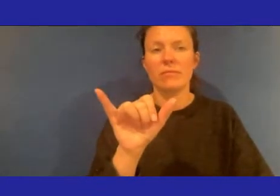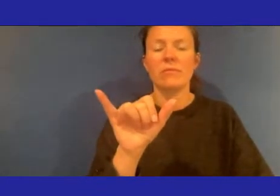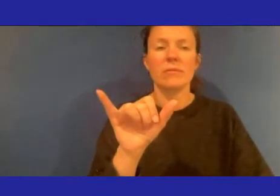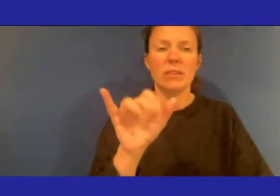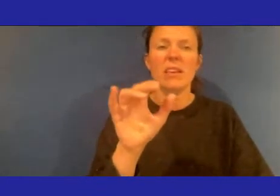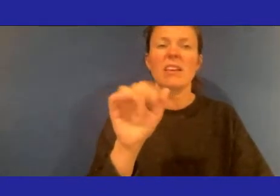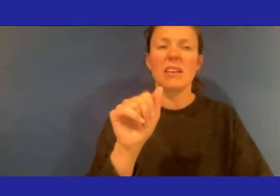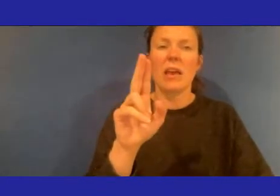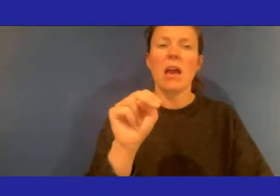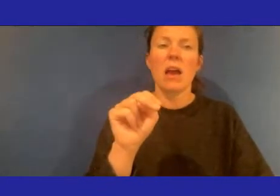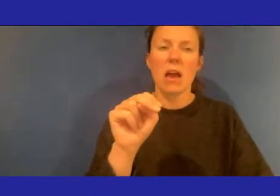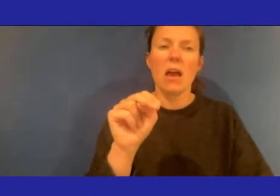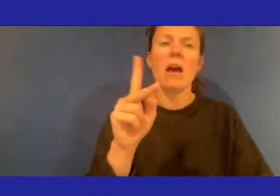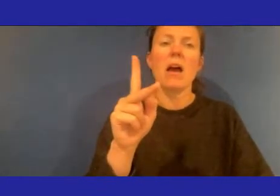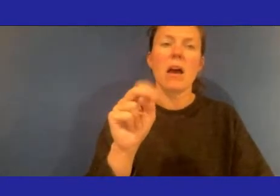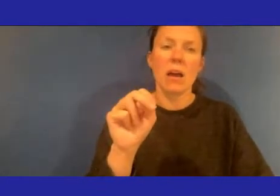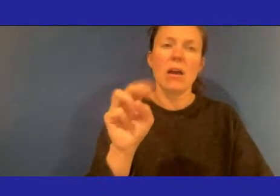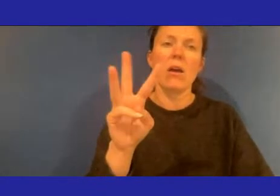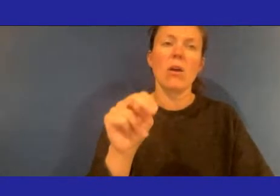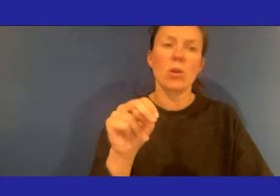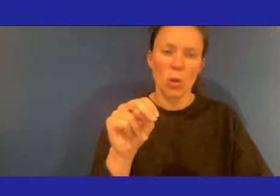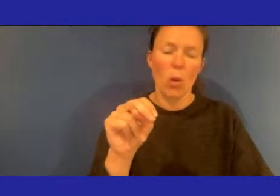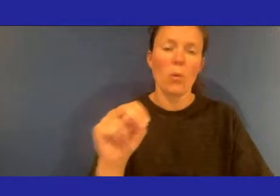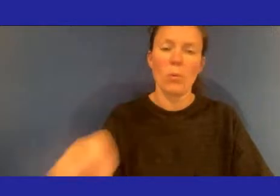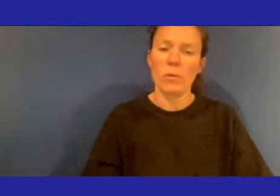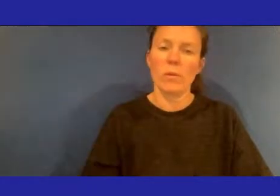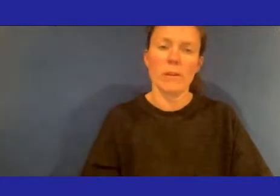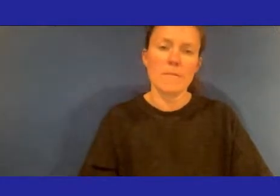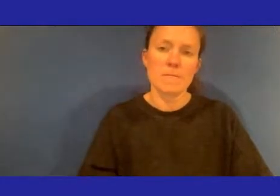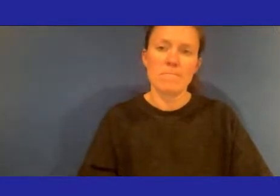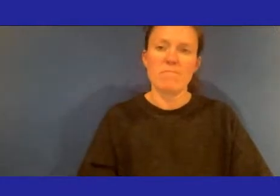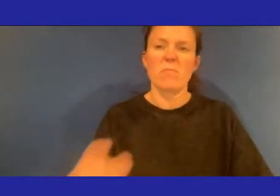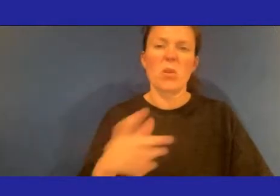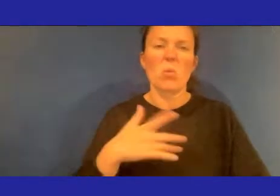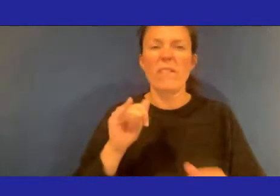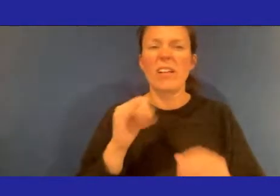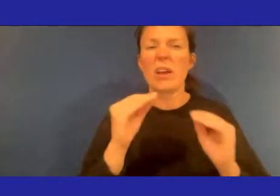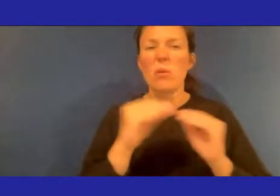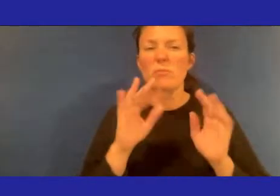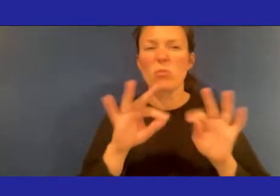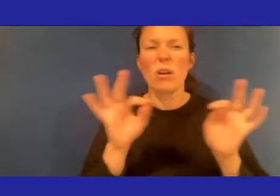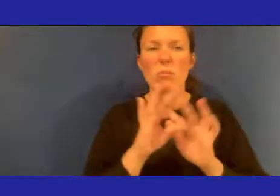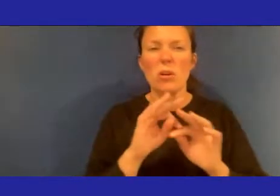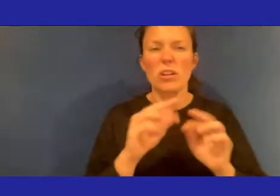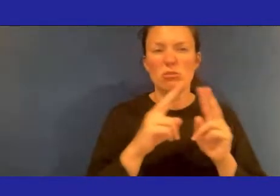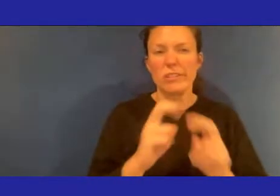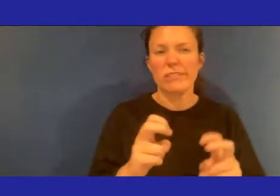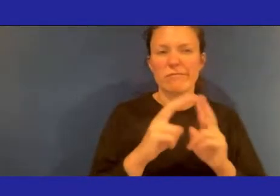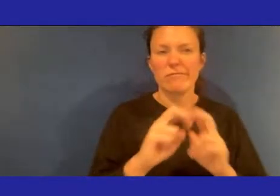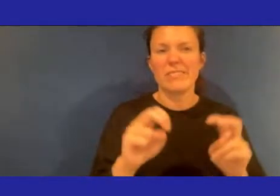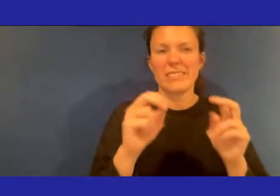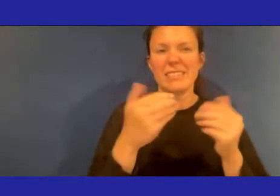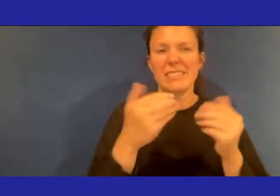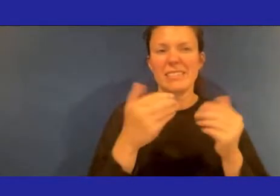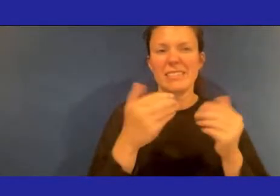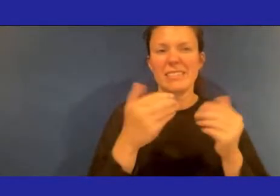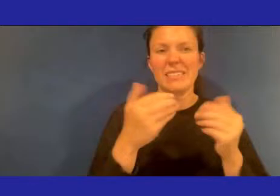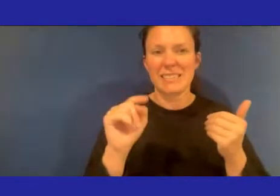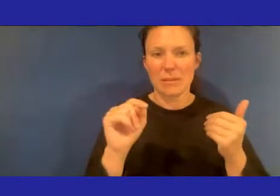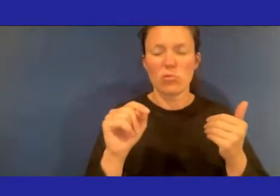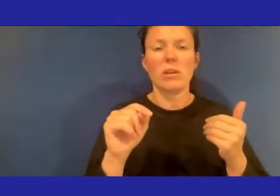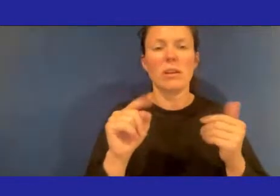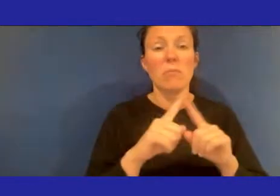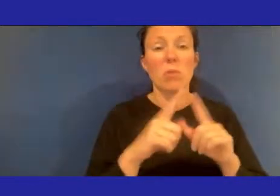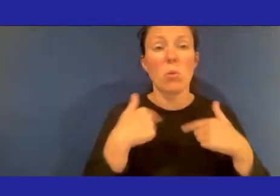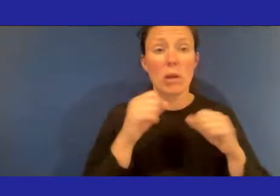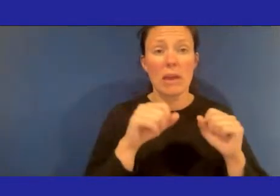we think it's more important to look at it separately. Okay. I just didn't want to say we disaggregated it if we didn't, but we have the ability to look at